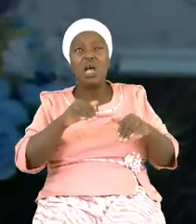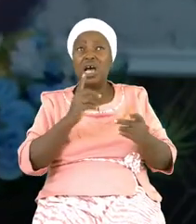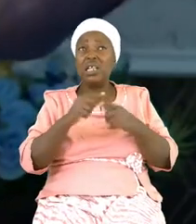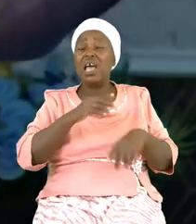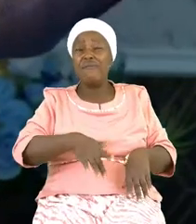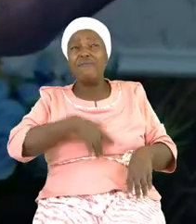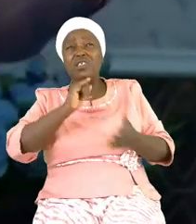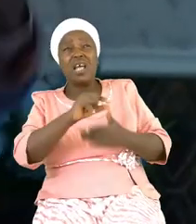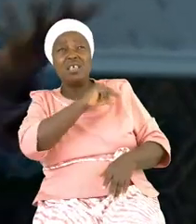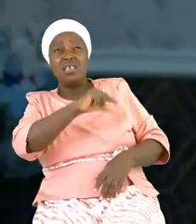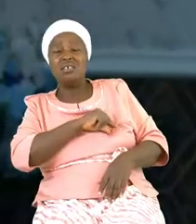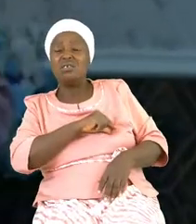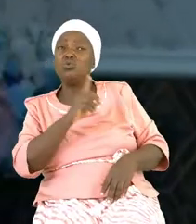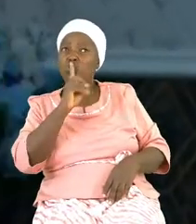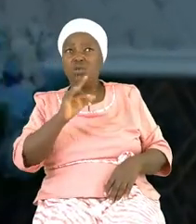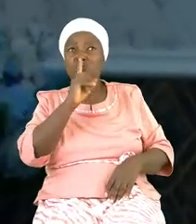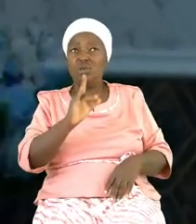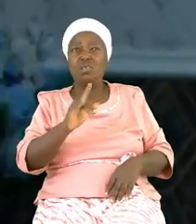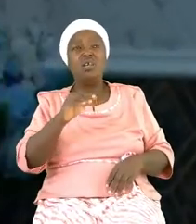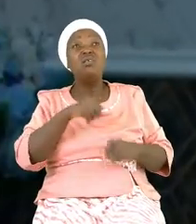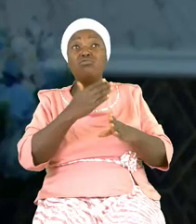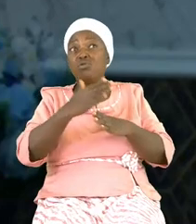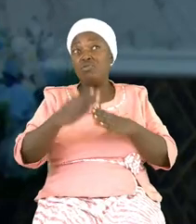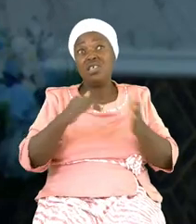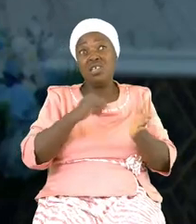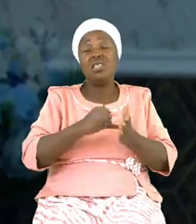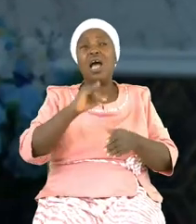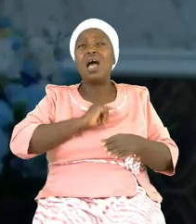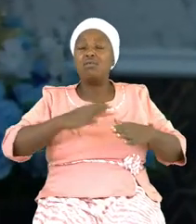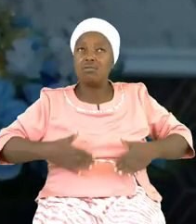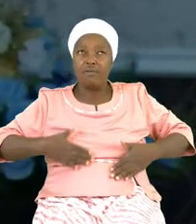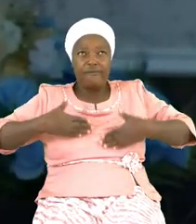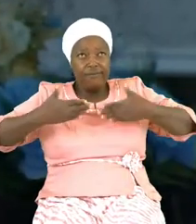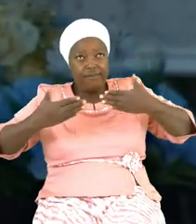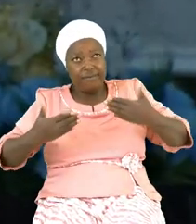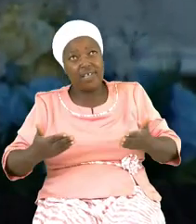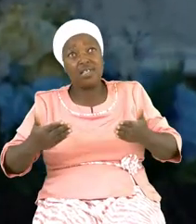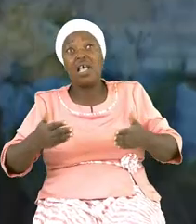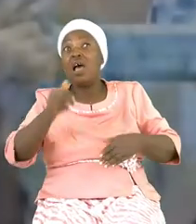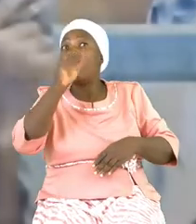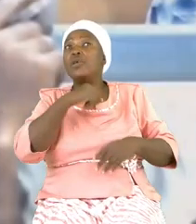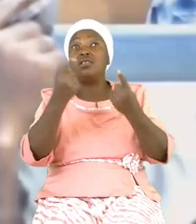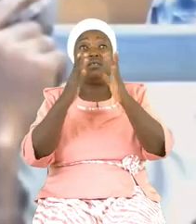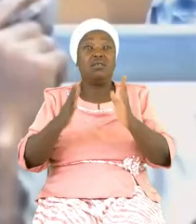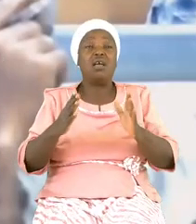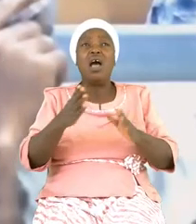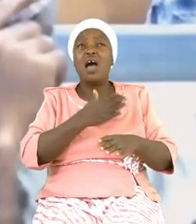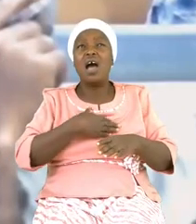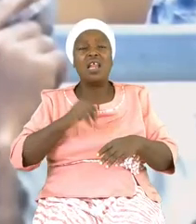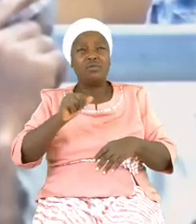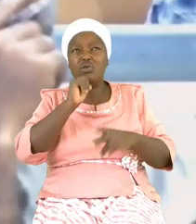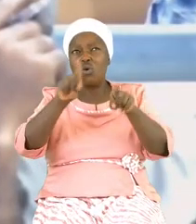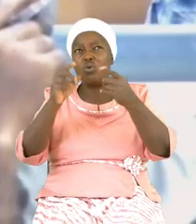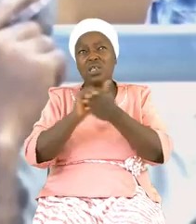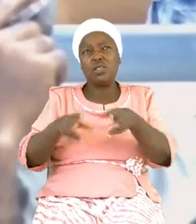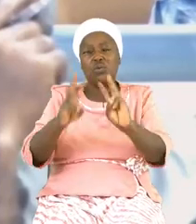In short, in conclusion, I confess I'm a sinner, and I will not go that direction